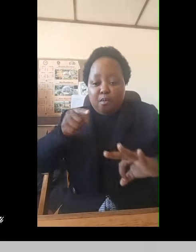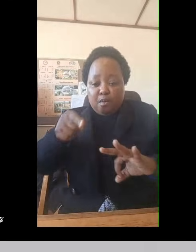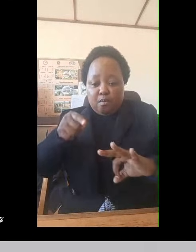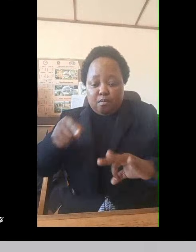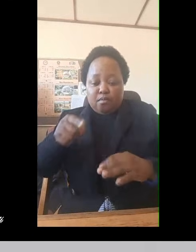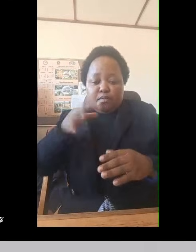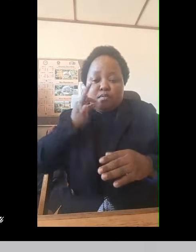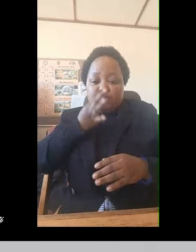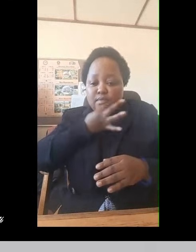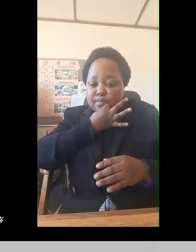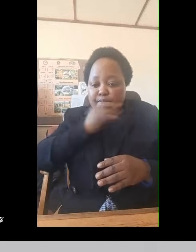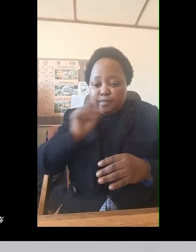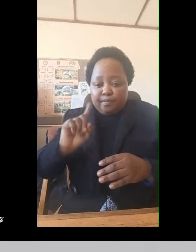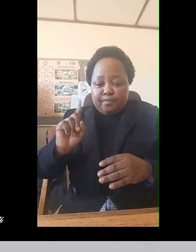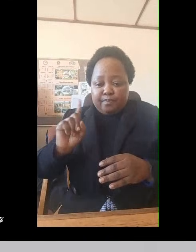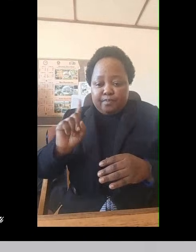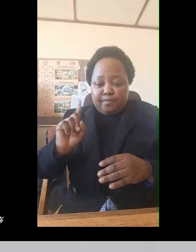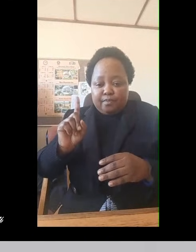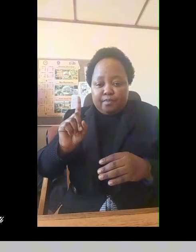language,